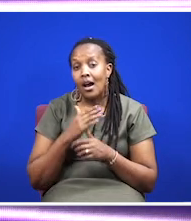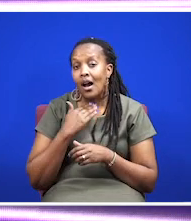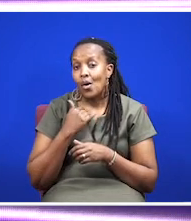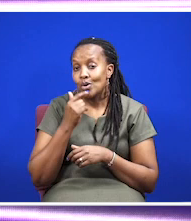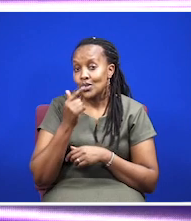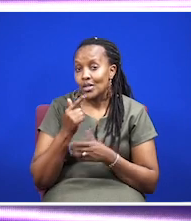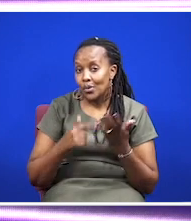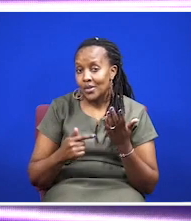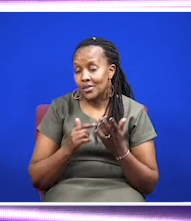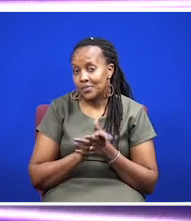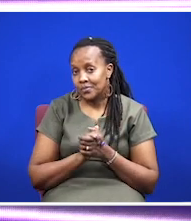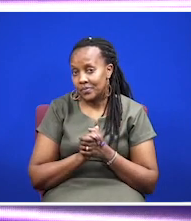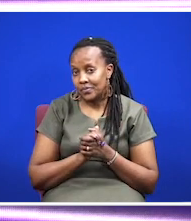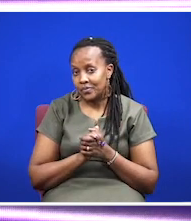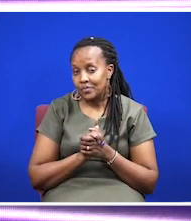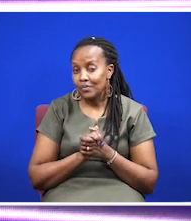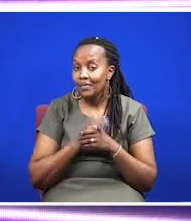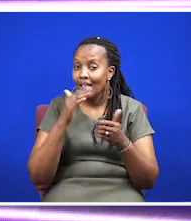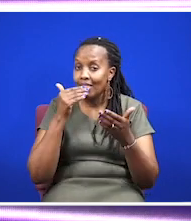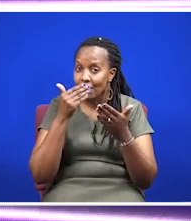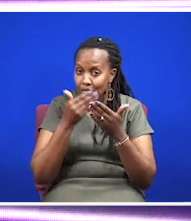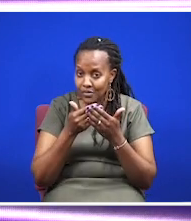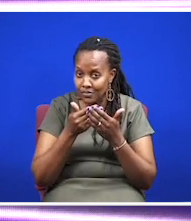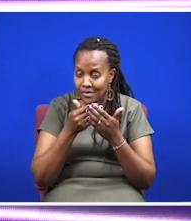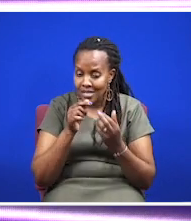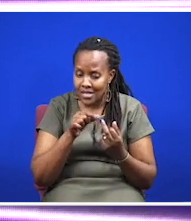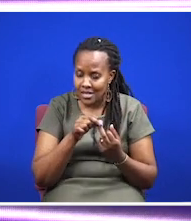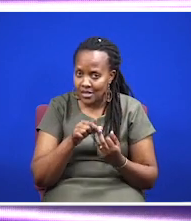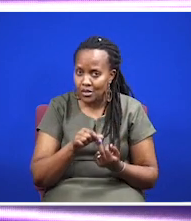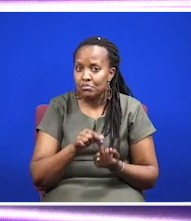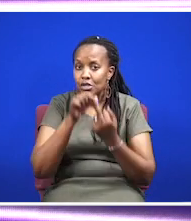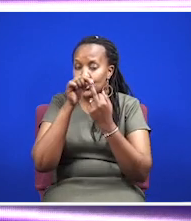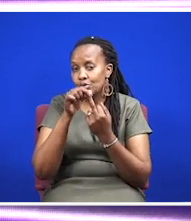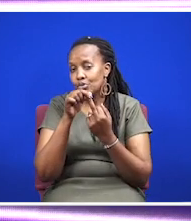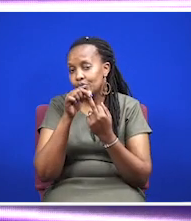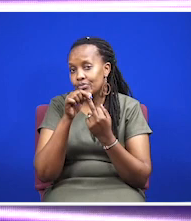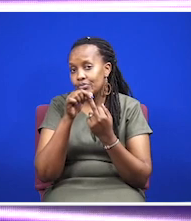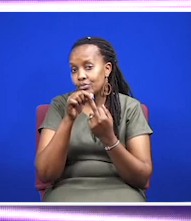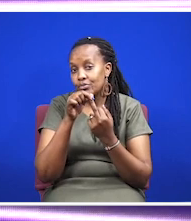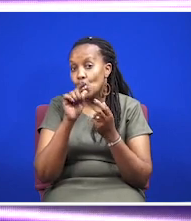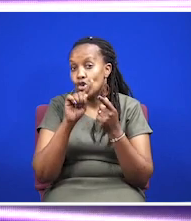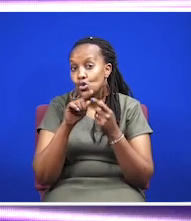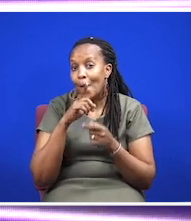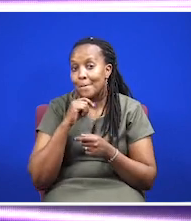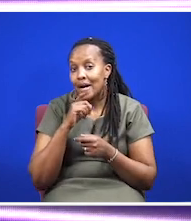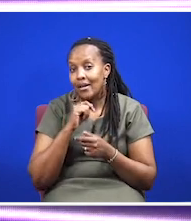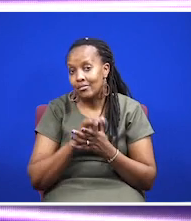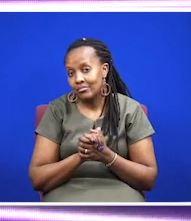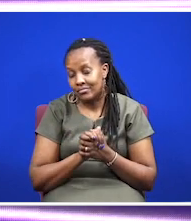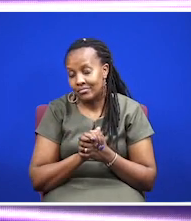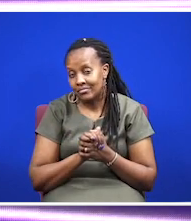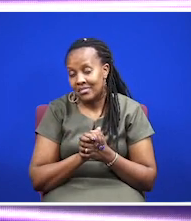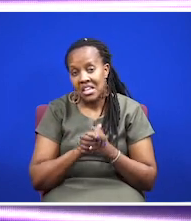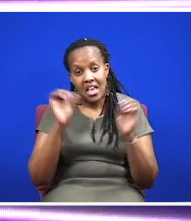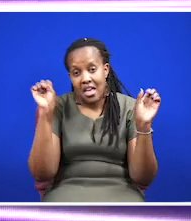that gratitude or thanksgiving is unique to the creature. God cannot thank himself, just like